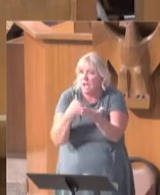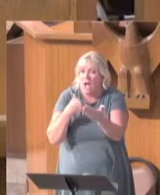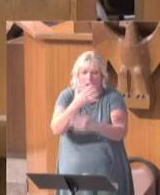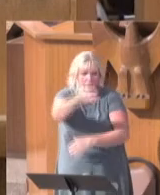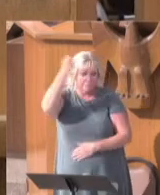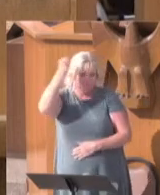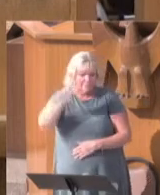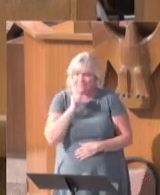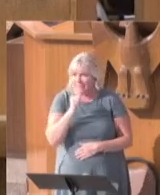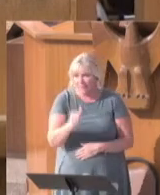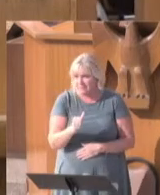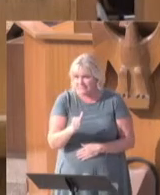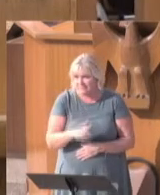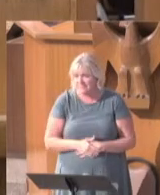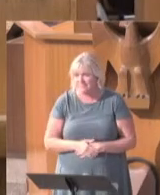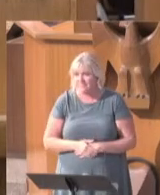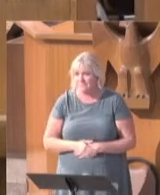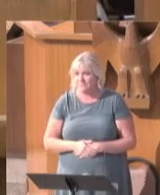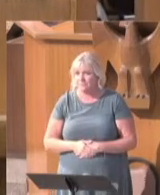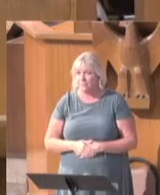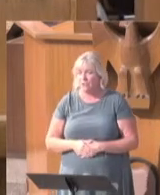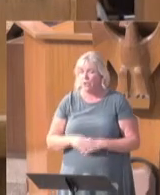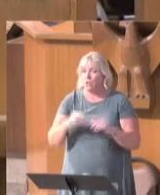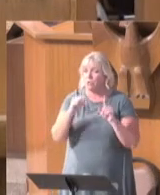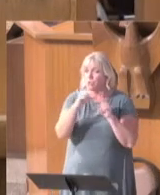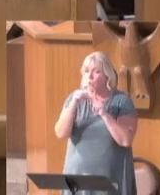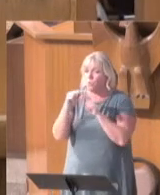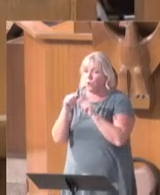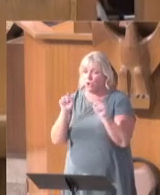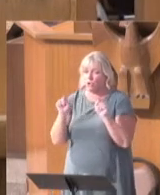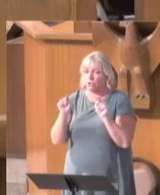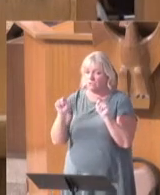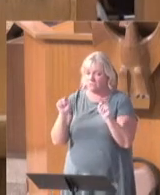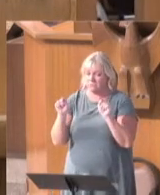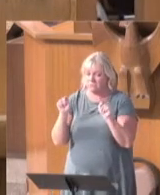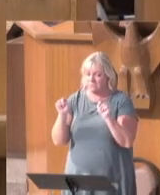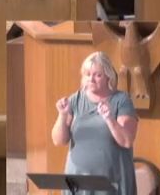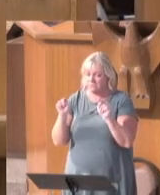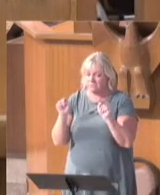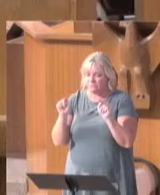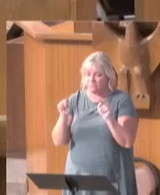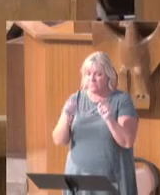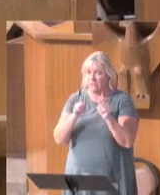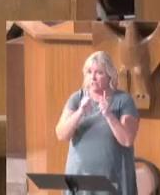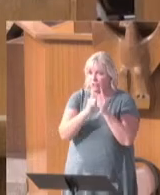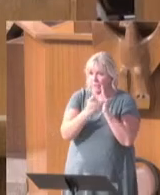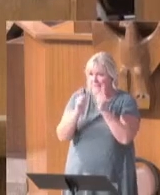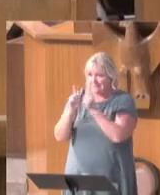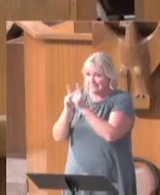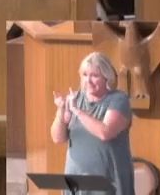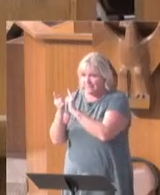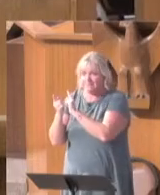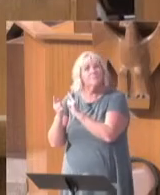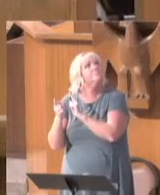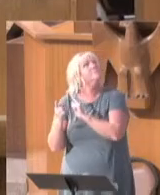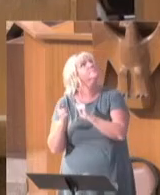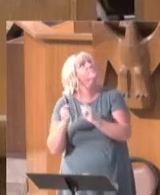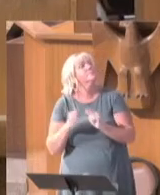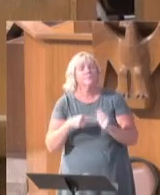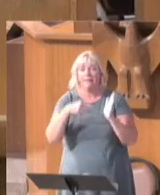her. Now these two words, ho agathos, translate as this and